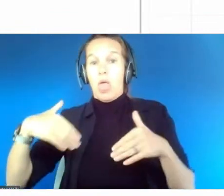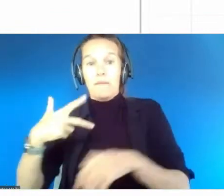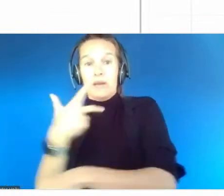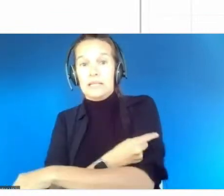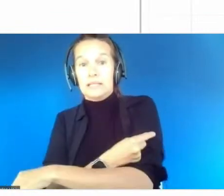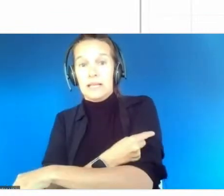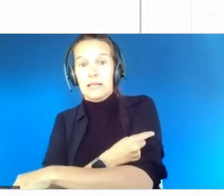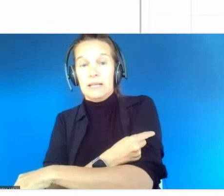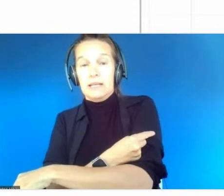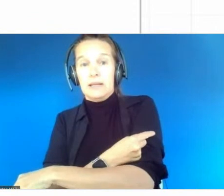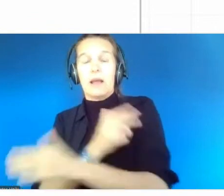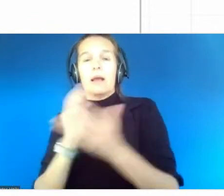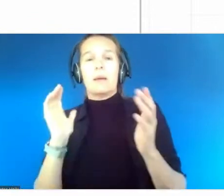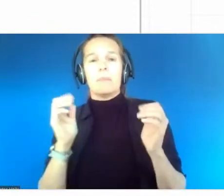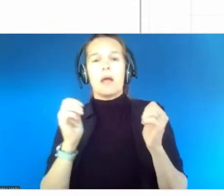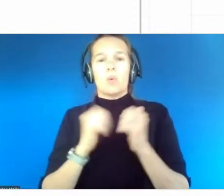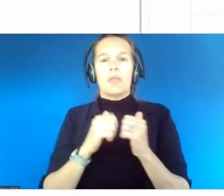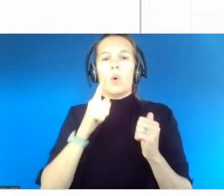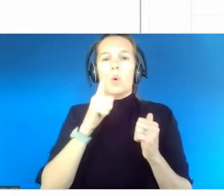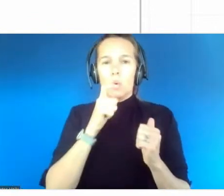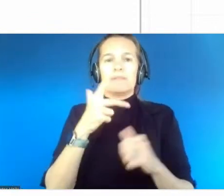been vaccinated.